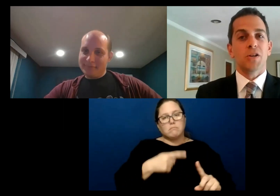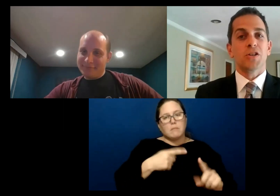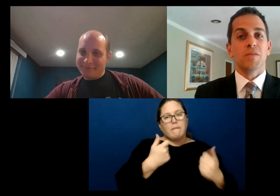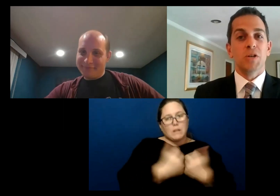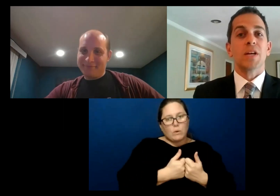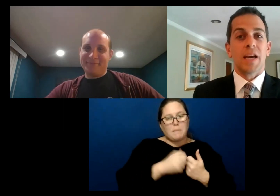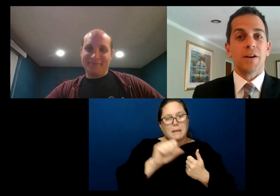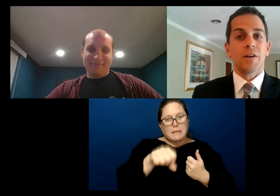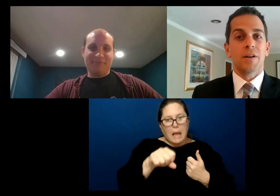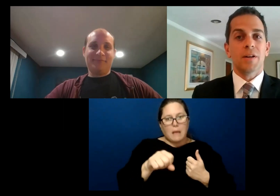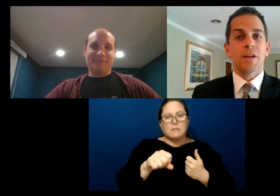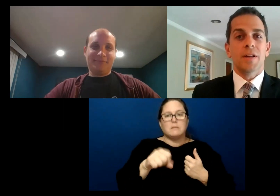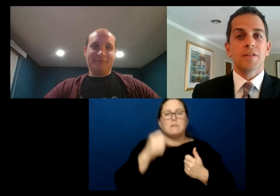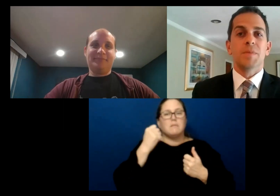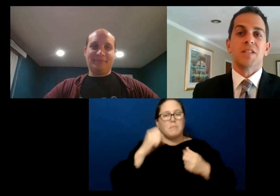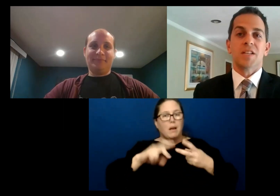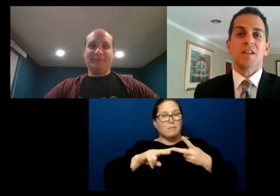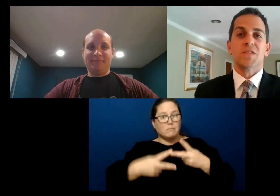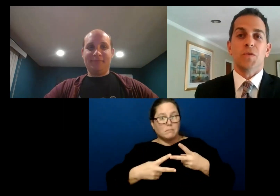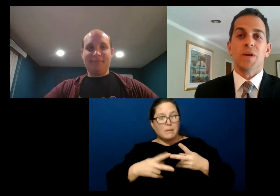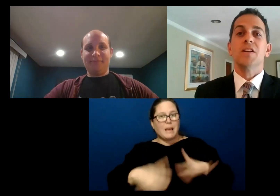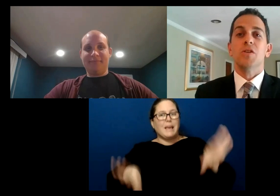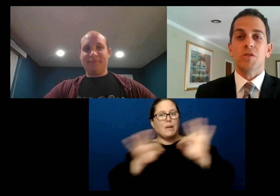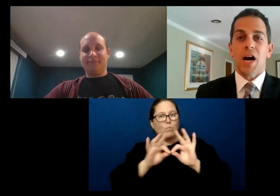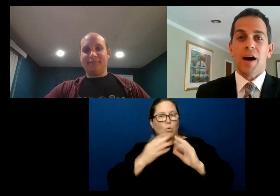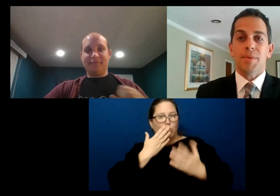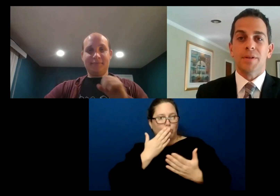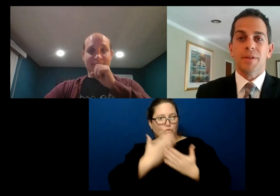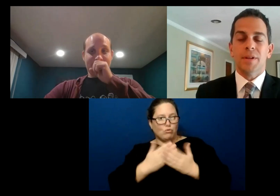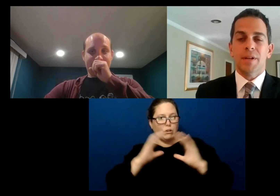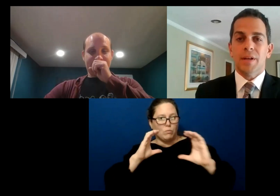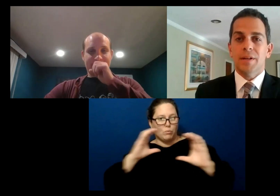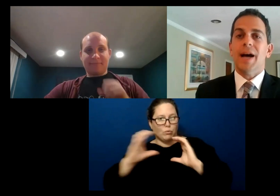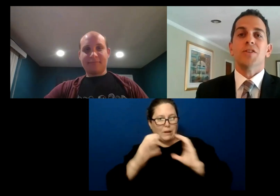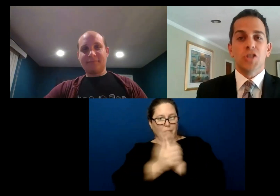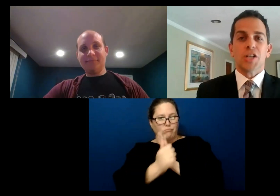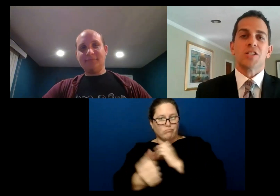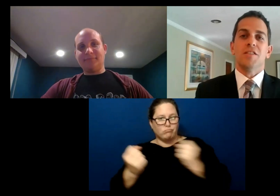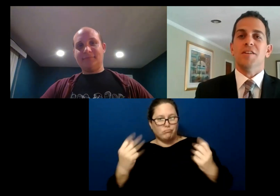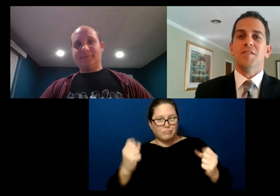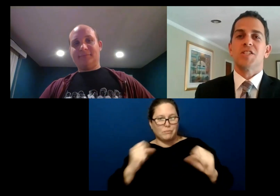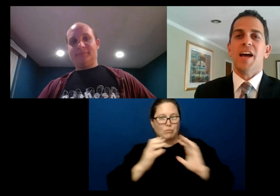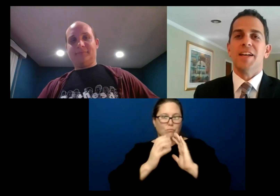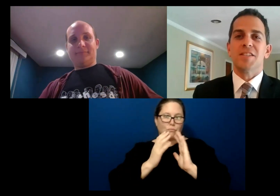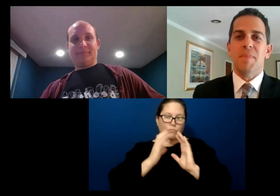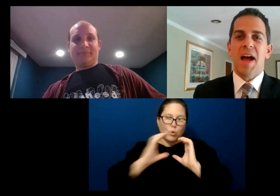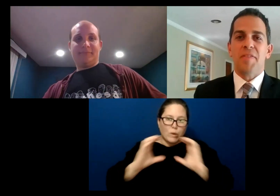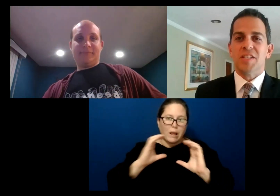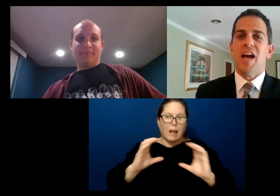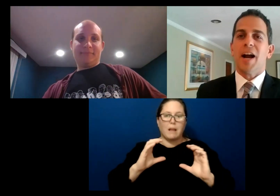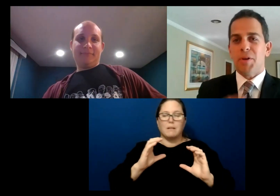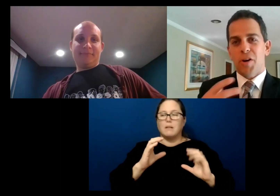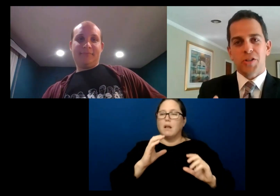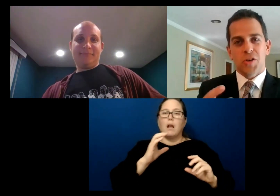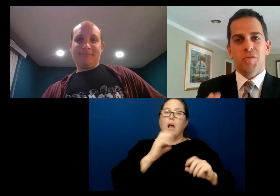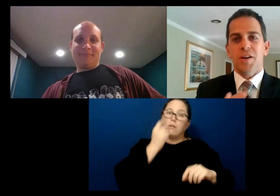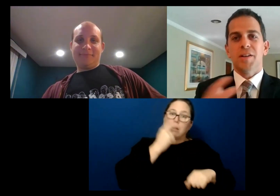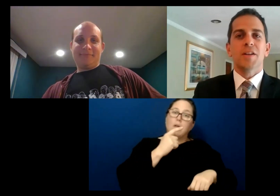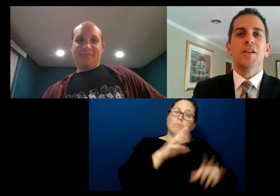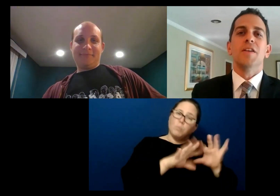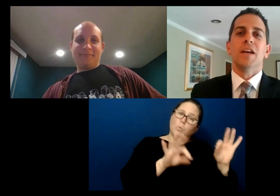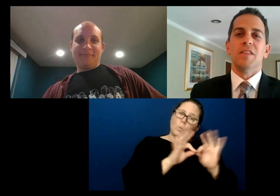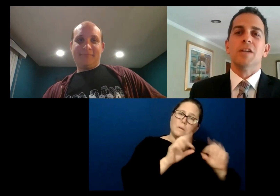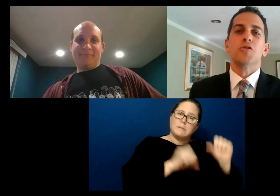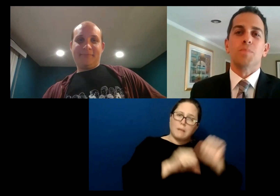about being a good communicator to be successful in your job. Not just the science, the math, the tech, but also